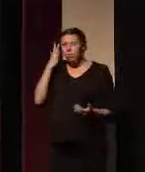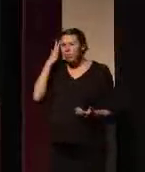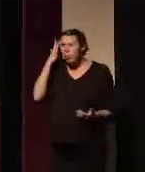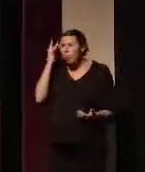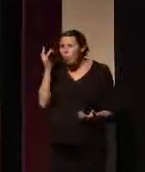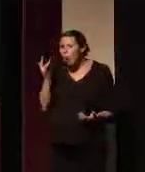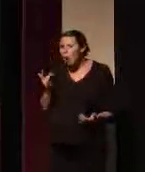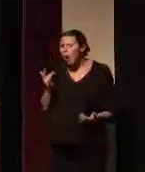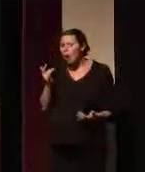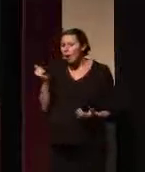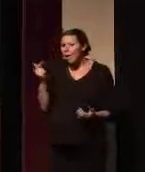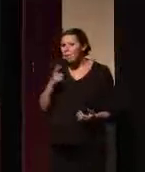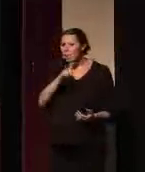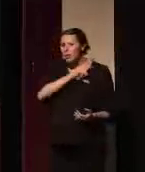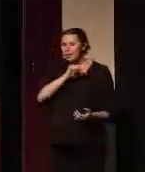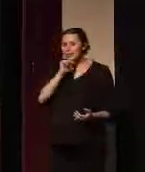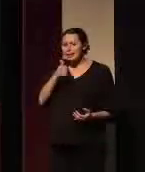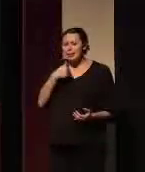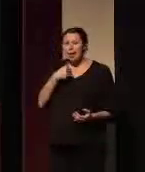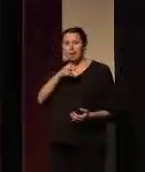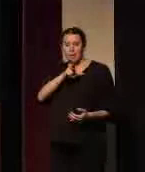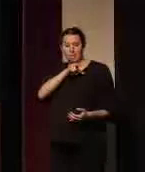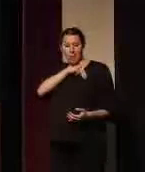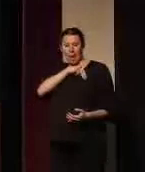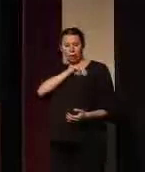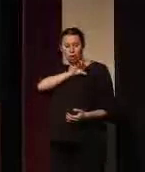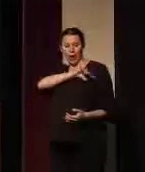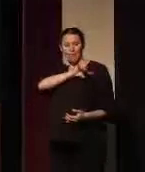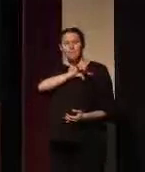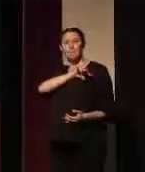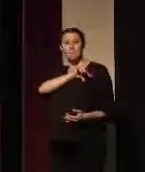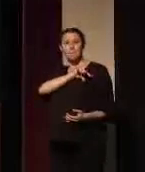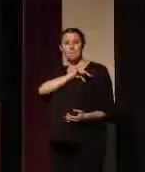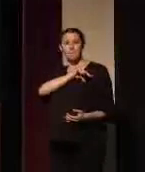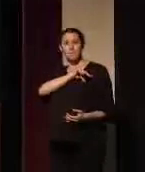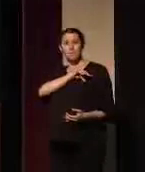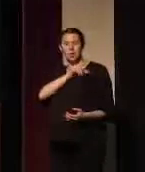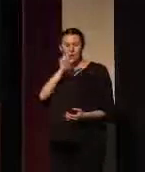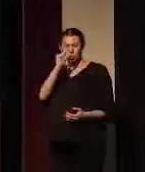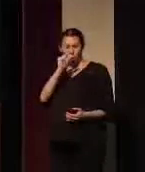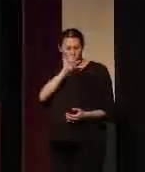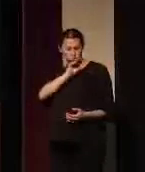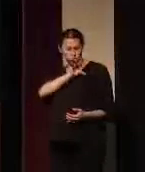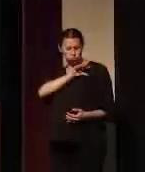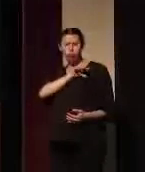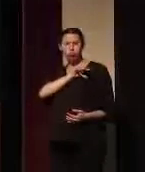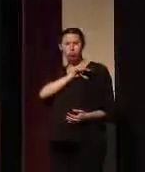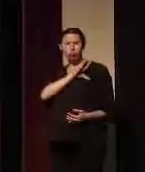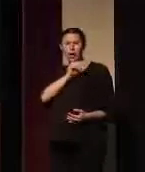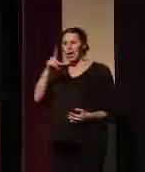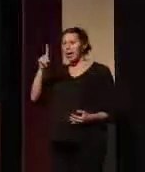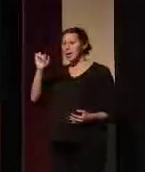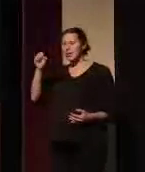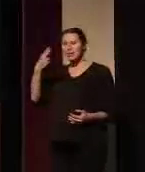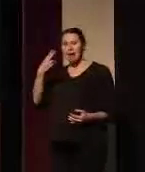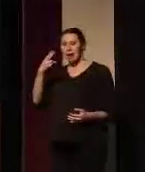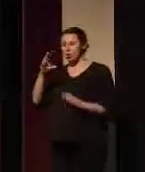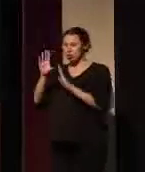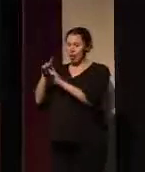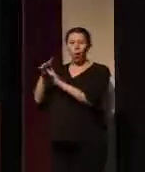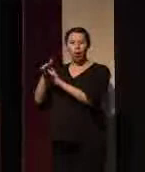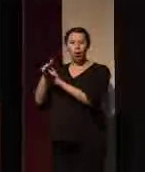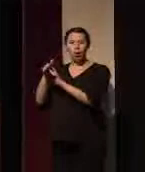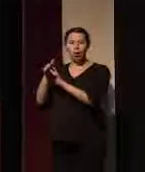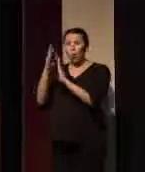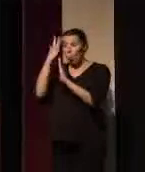why every police officer in this country does not have a badge cam, a camera on the badge, tiny camera on the badge, and a dash cam is beyond me.